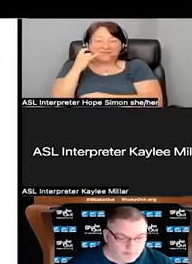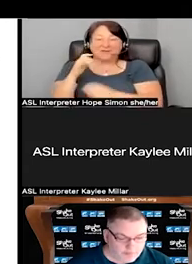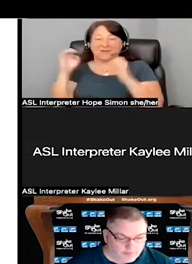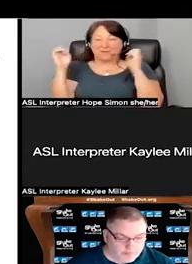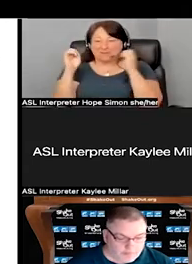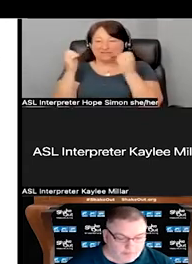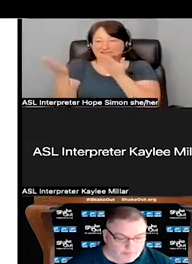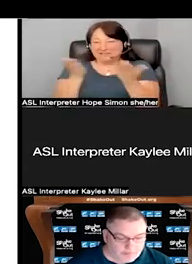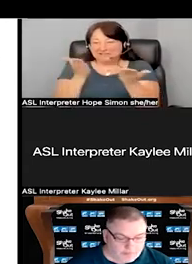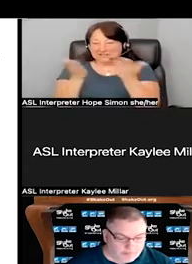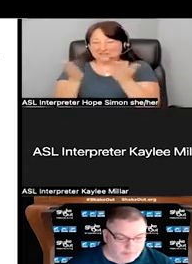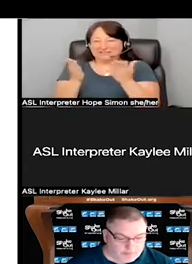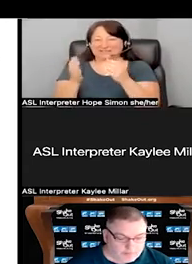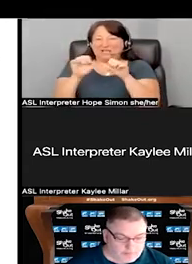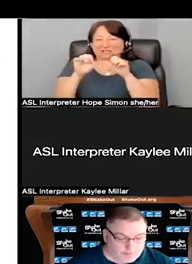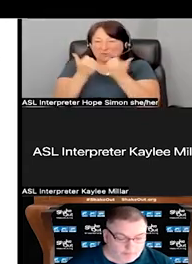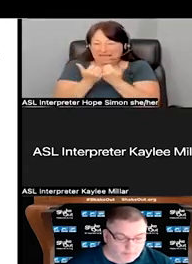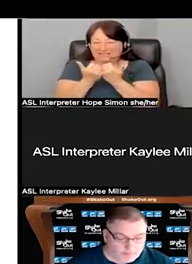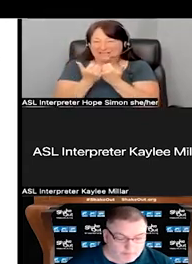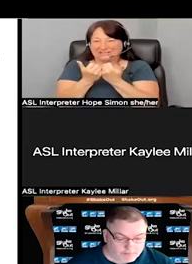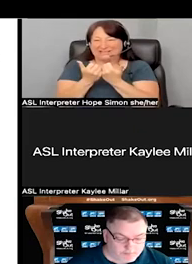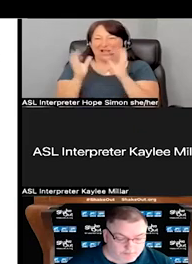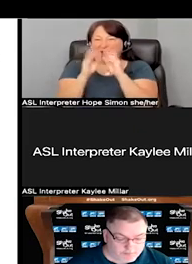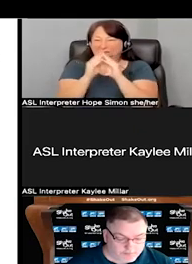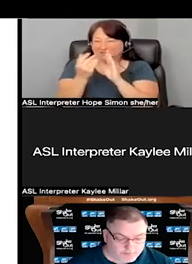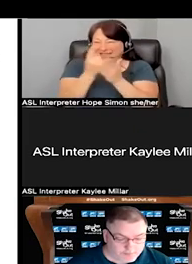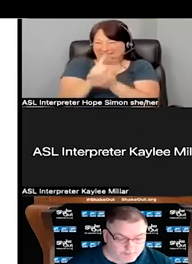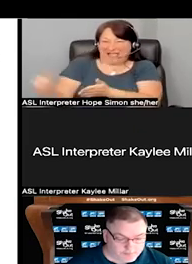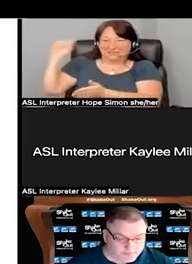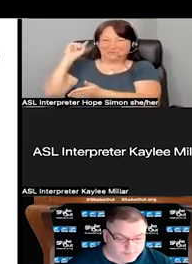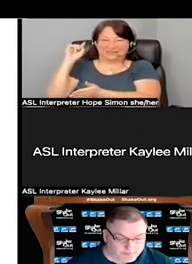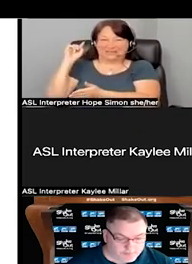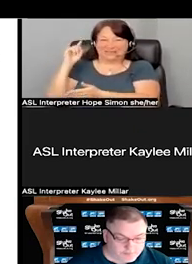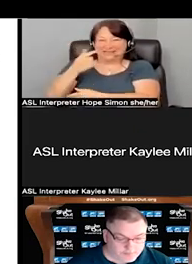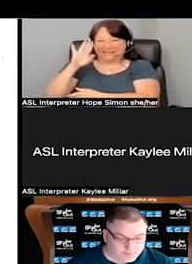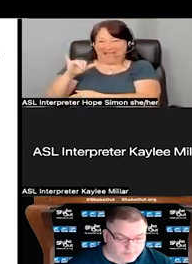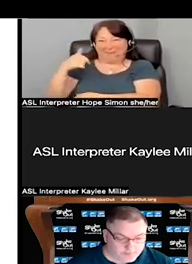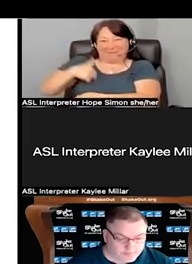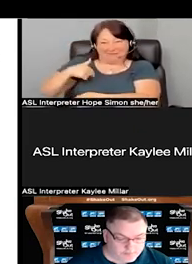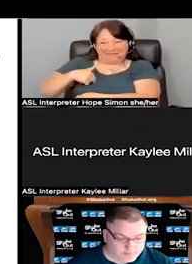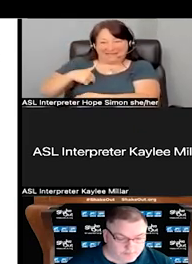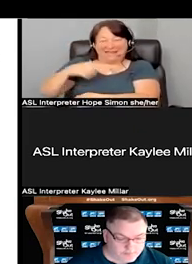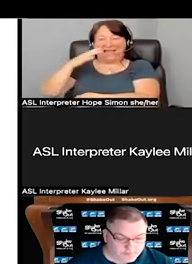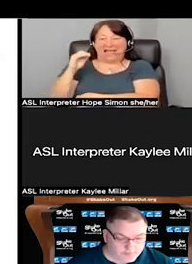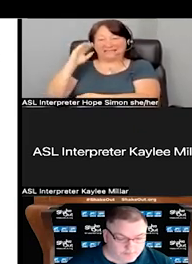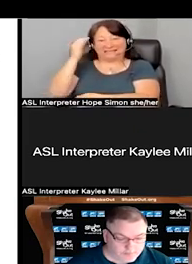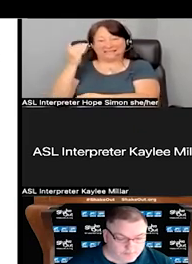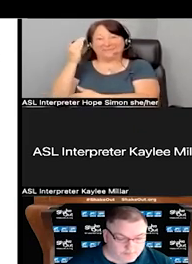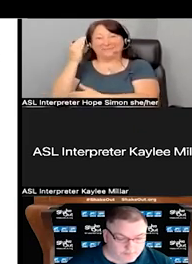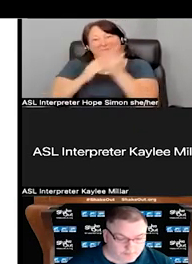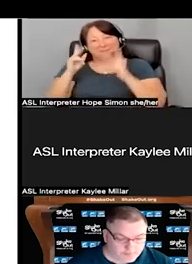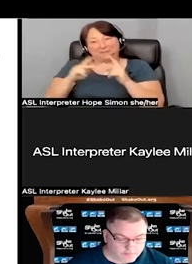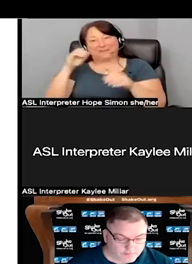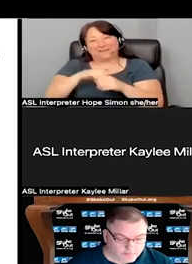Services Association conference last week. Gabby and I, and evidently some folks caught